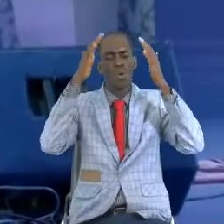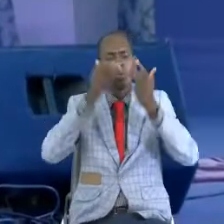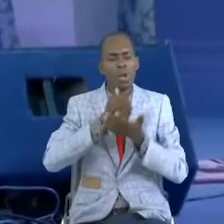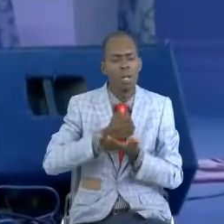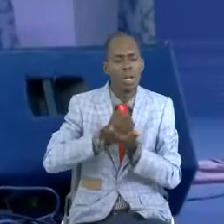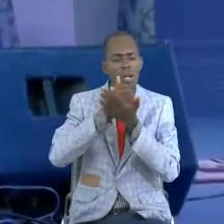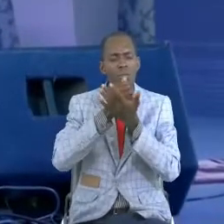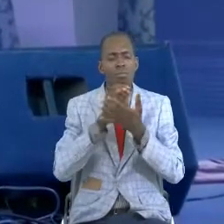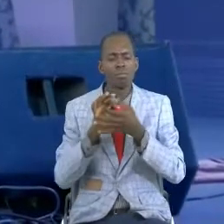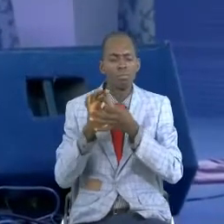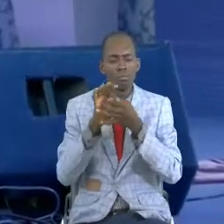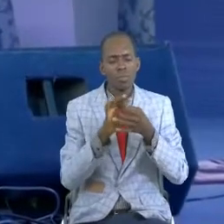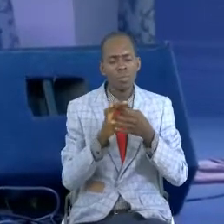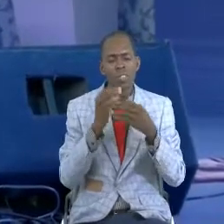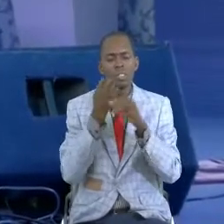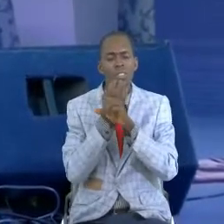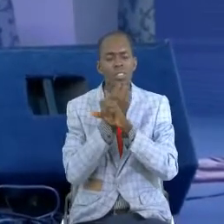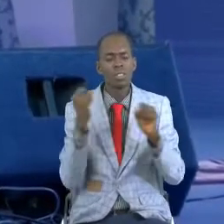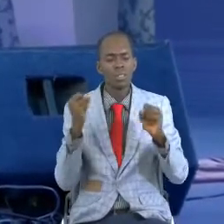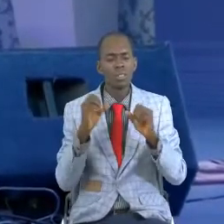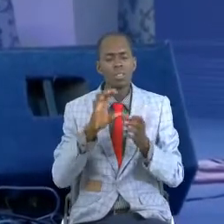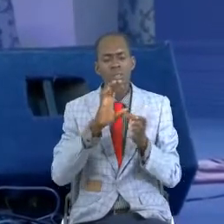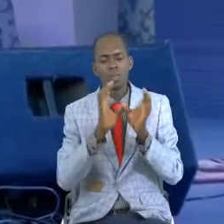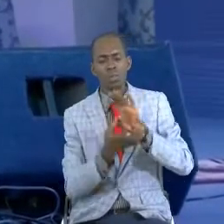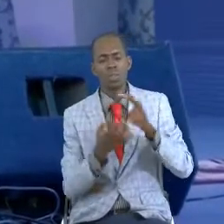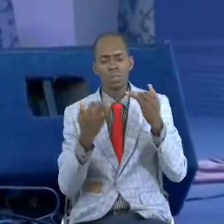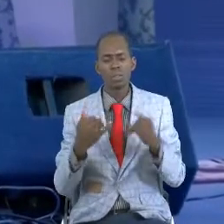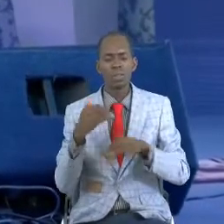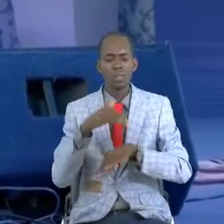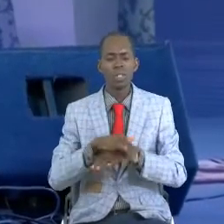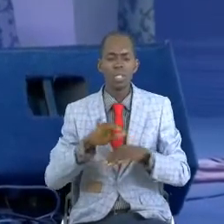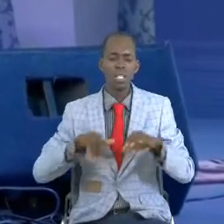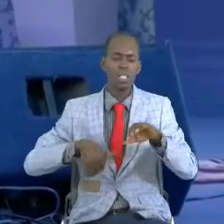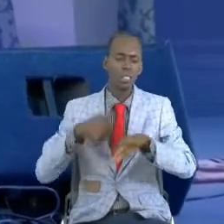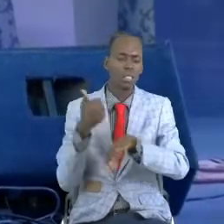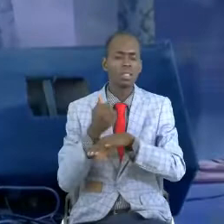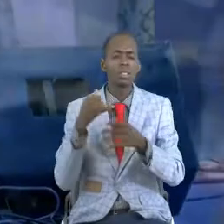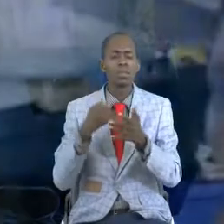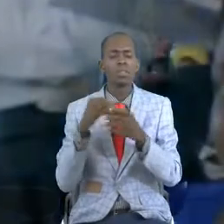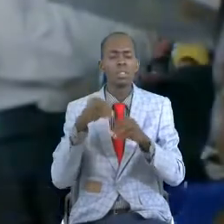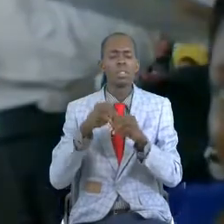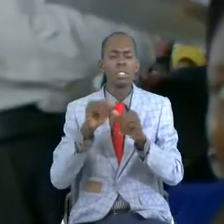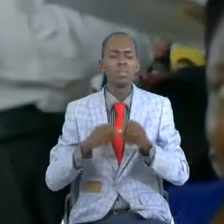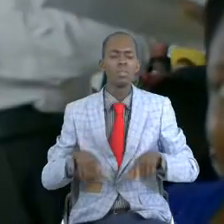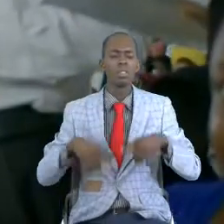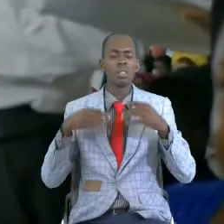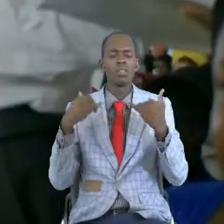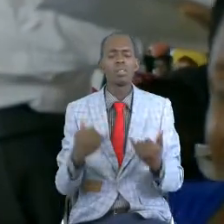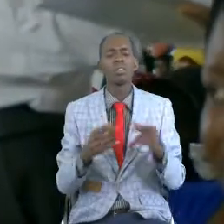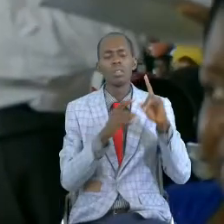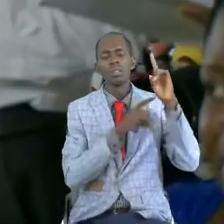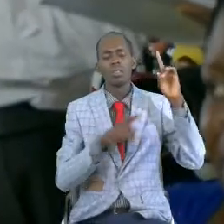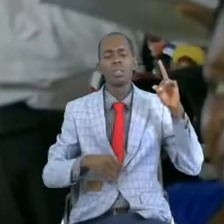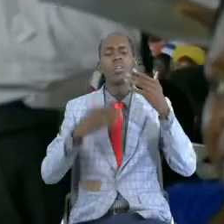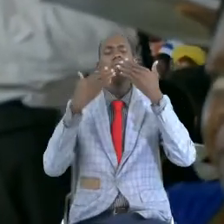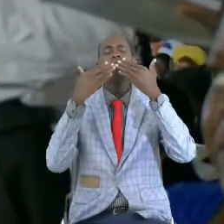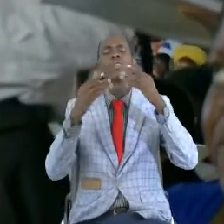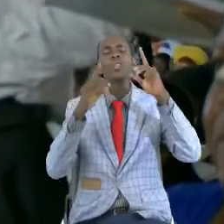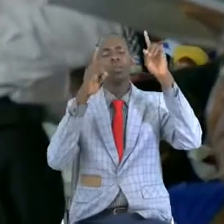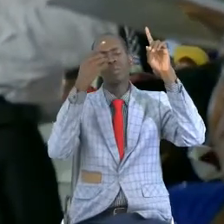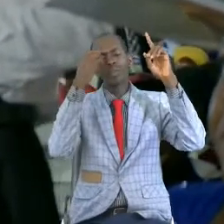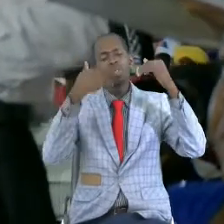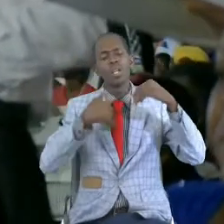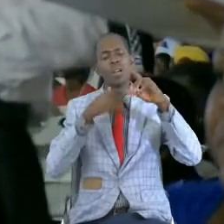salvation combustion tonight confirm each and every life lord thank you because we know you have answered in